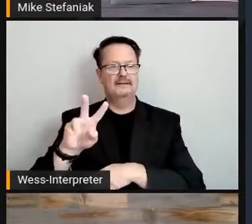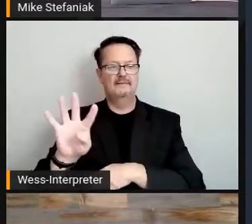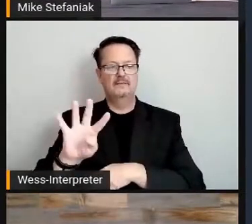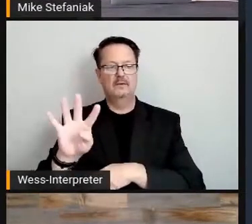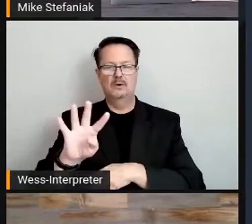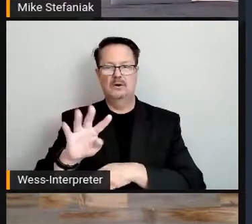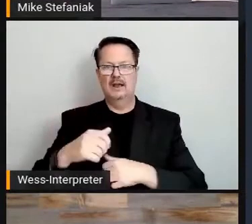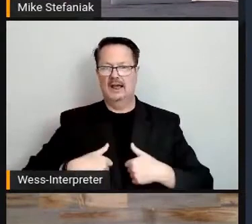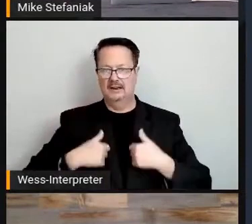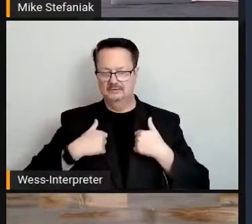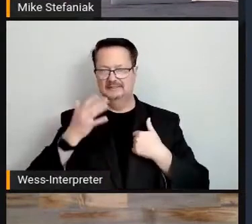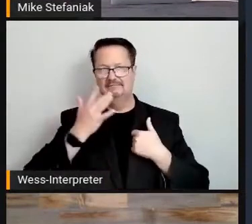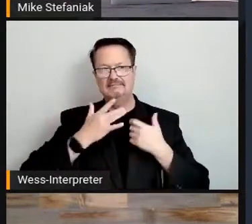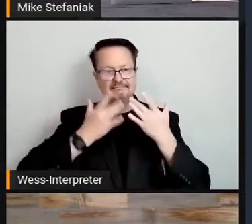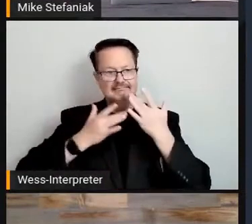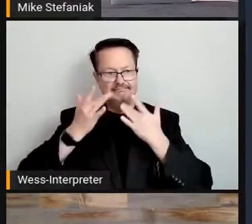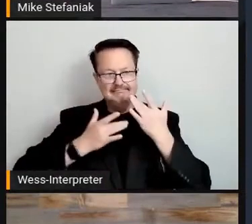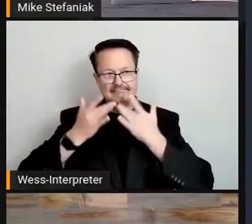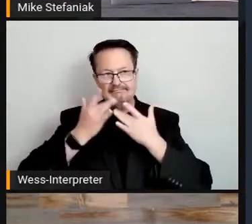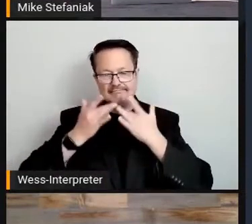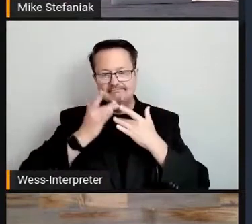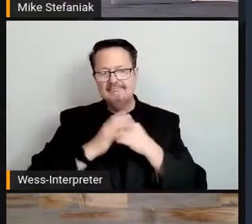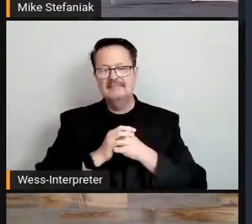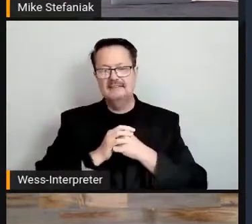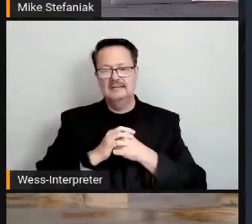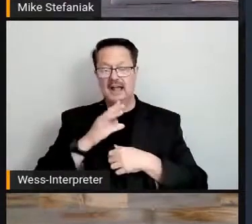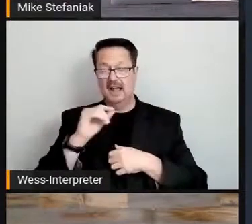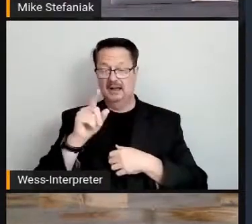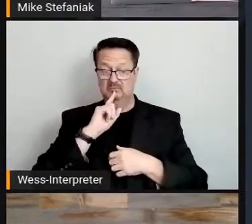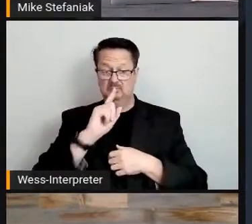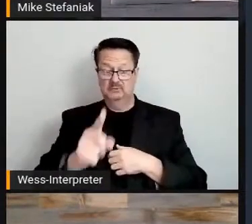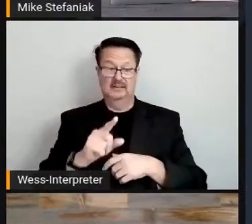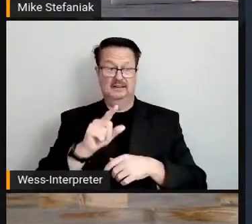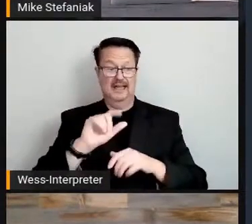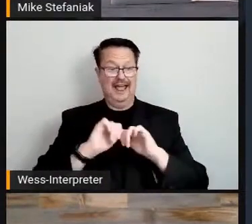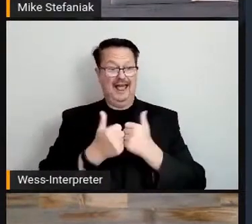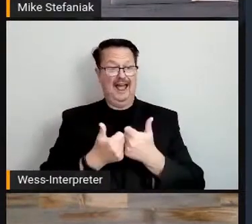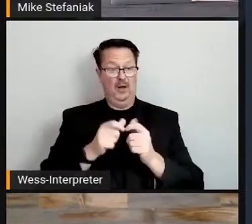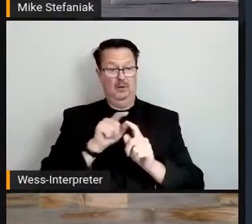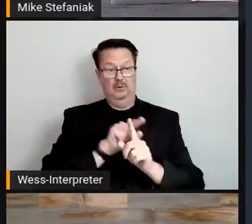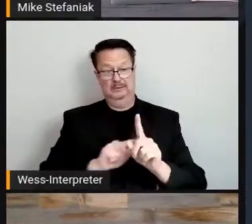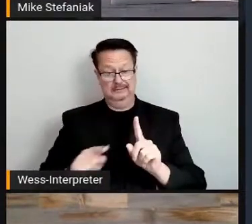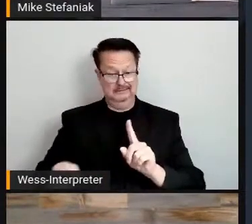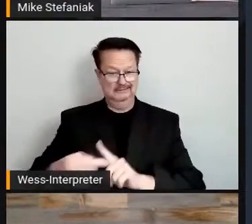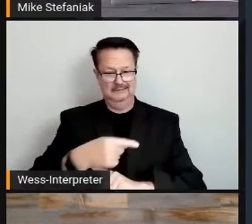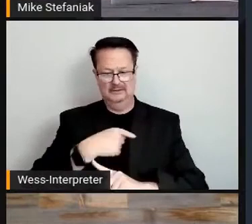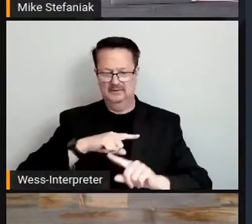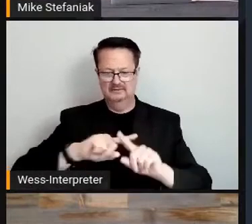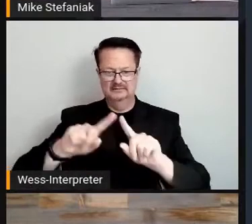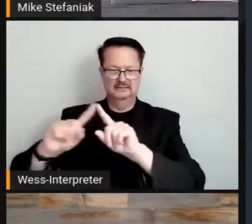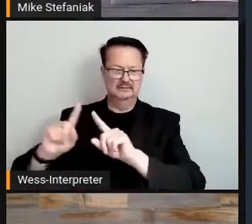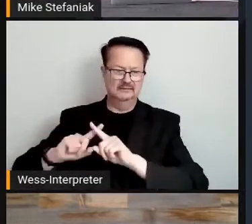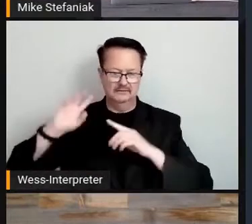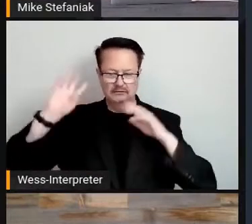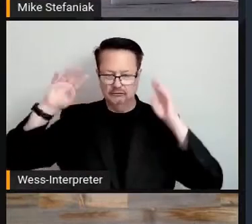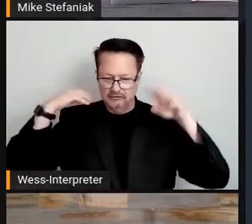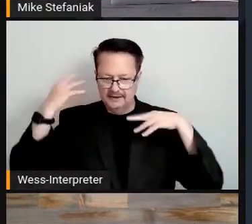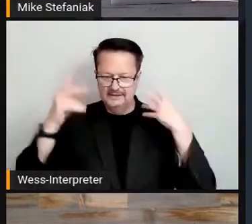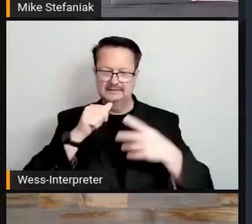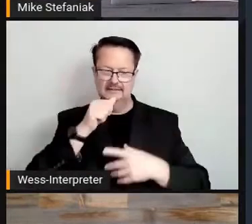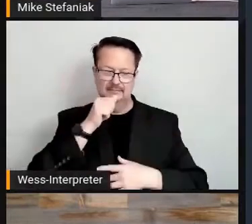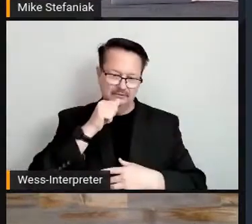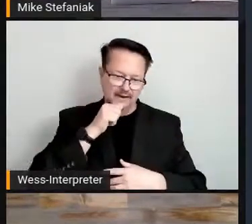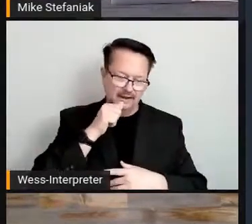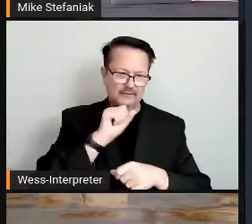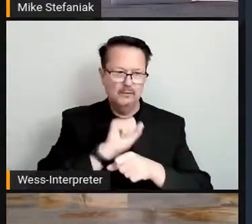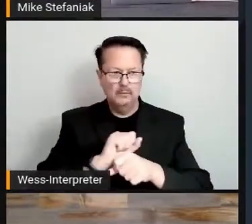scarce resource. And really, to work around that, we've done all kinds of crazy private natting